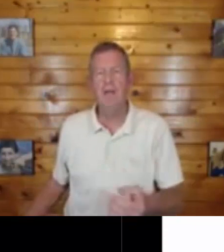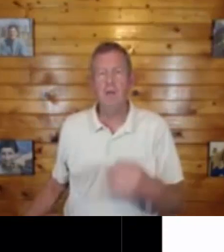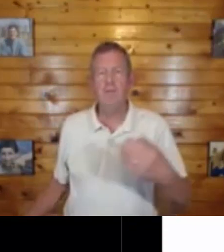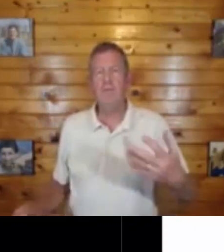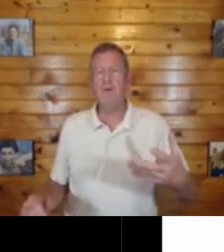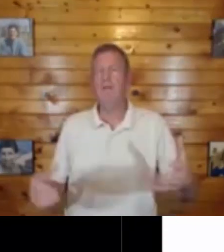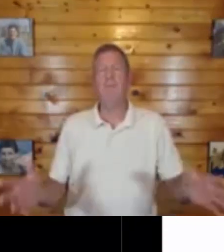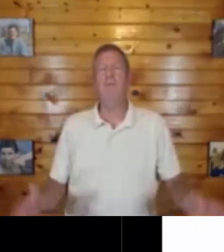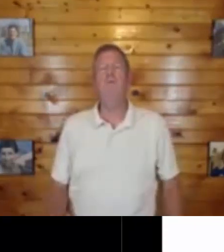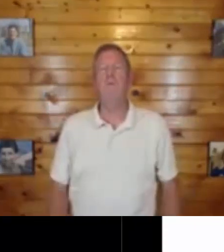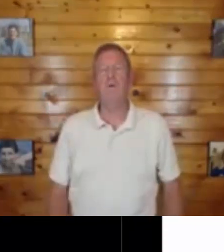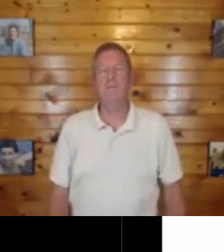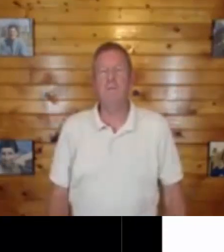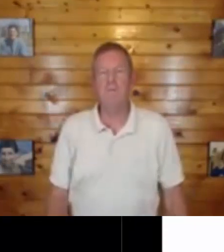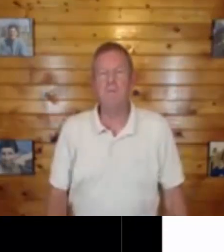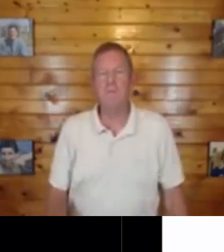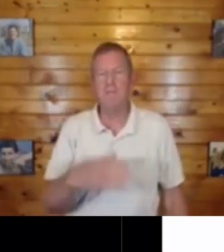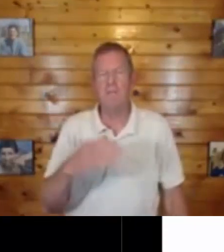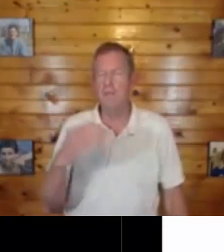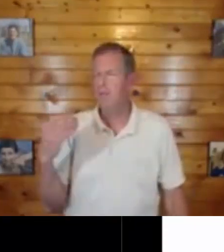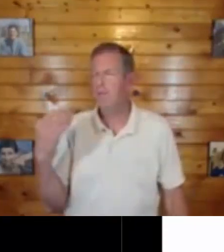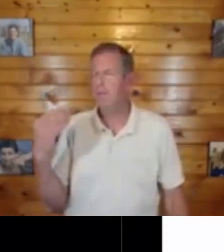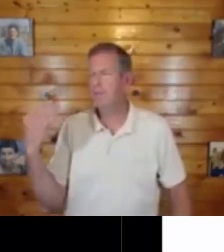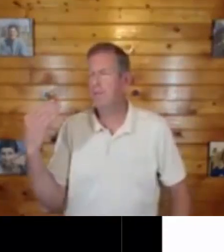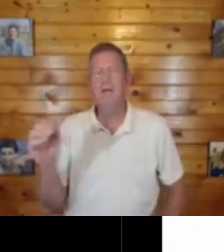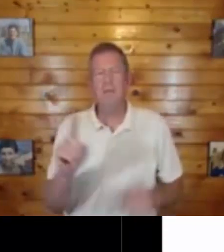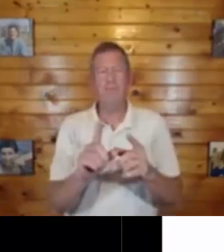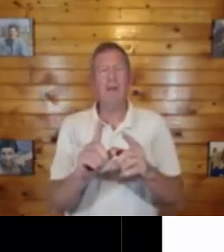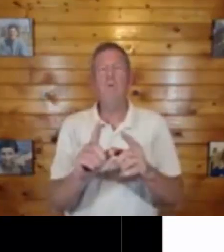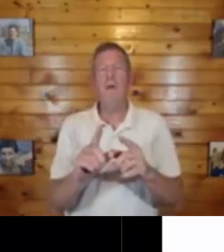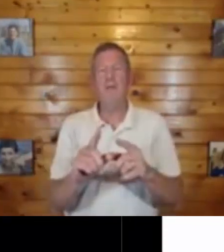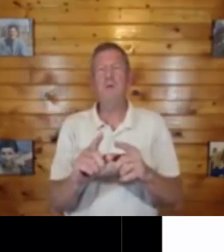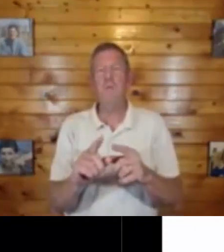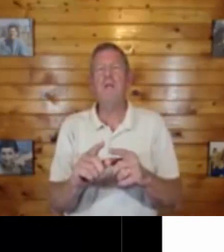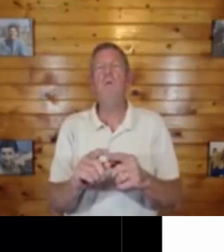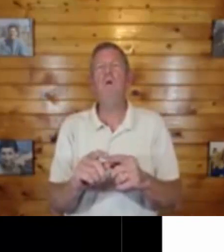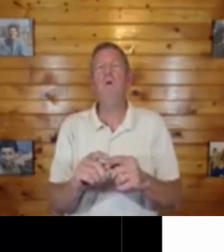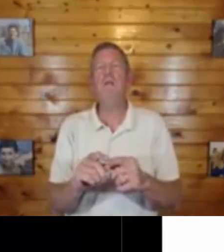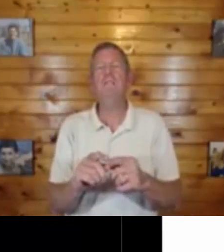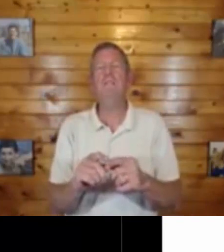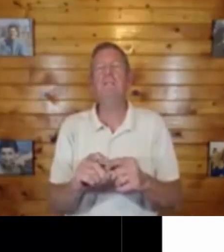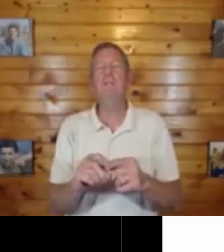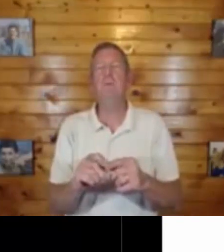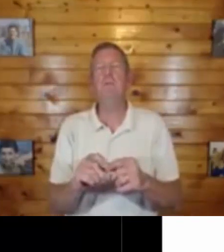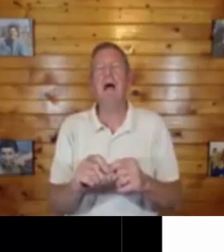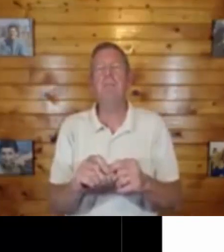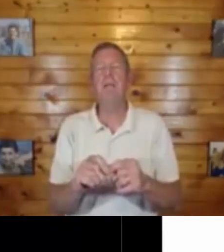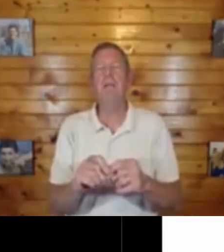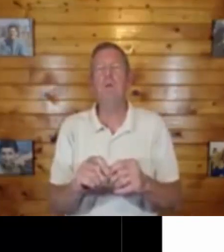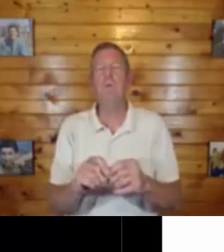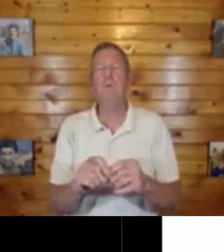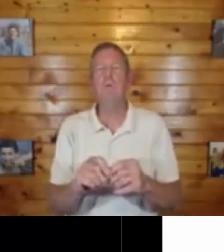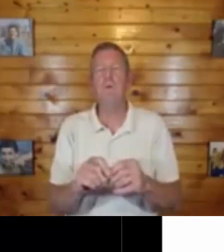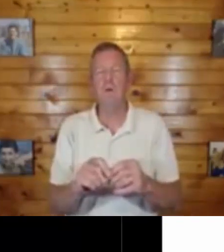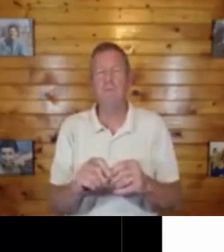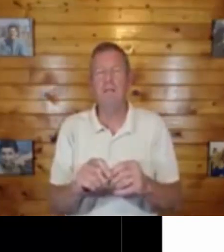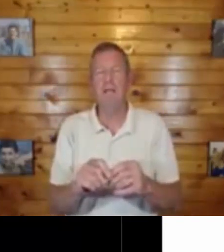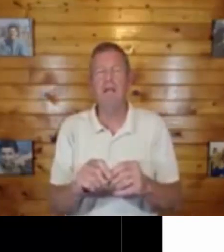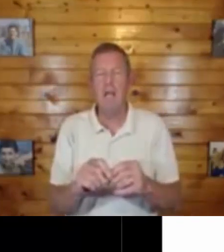vocabulary. You've learned a number of new verbs this week from 6 verbs. By the way, Unit 1, you are learning the 60 most commonly